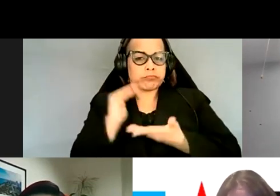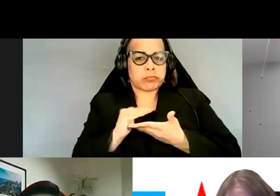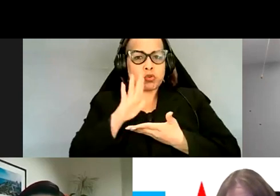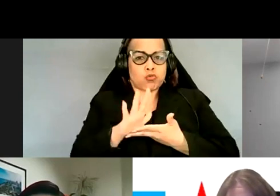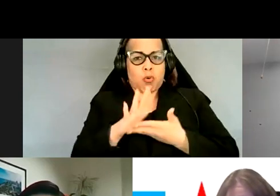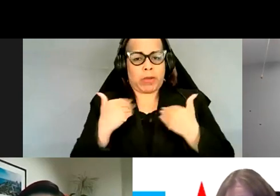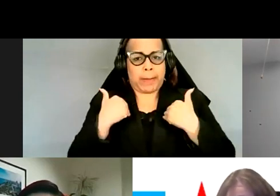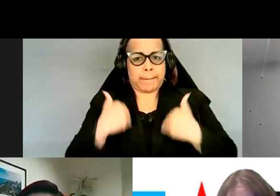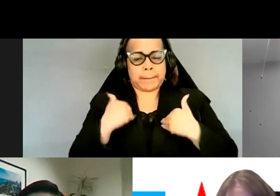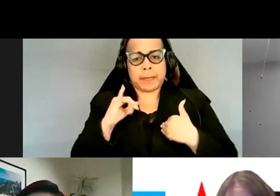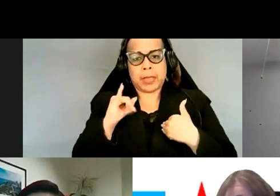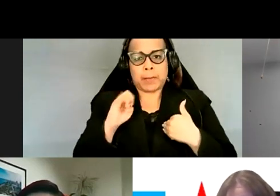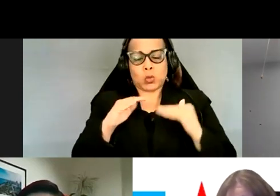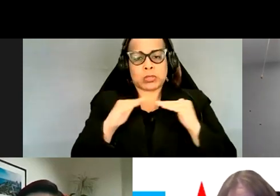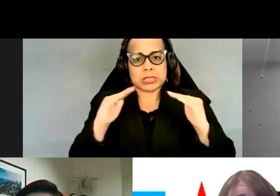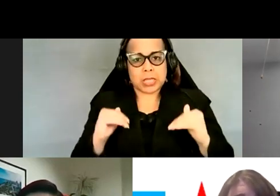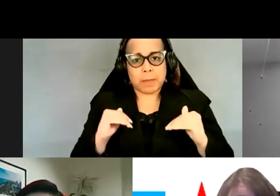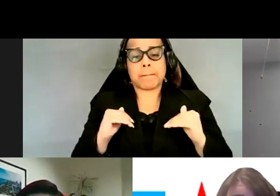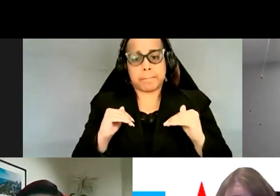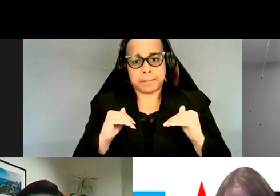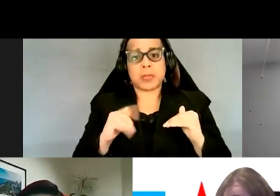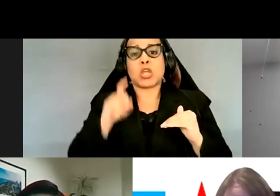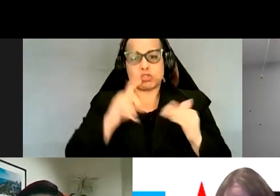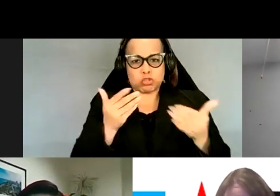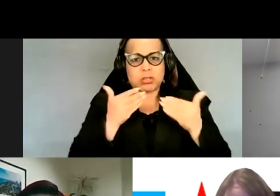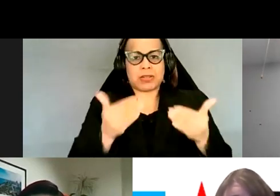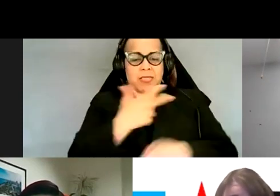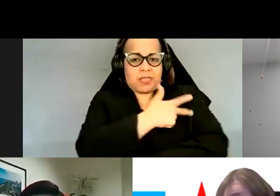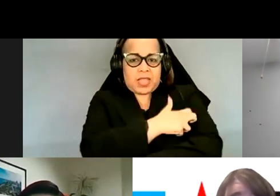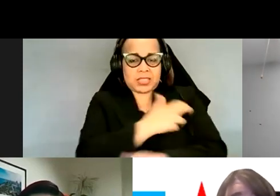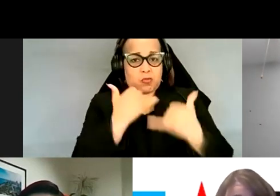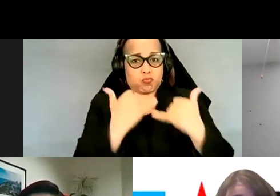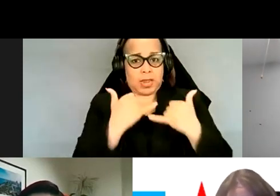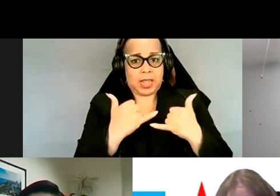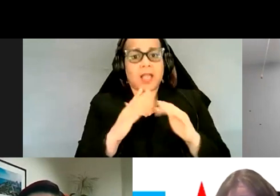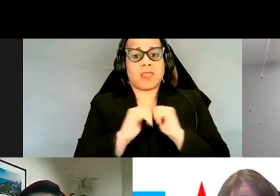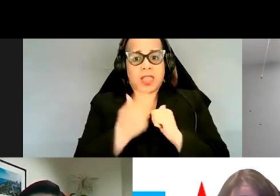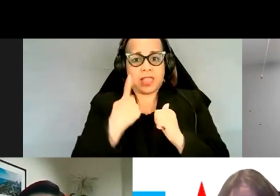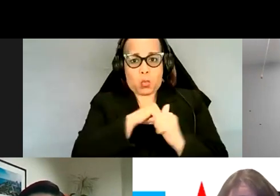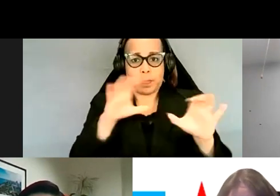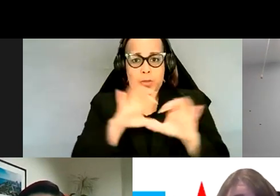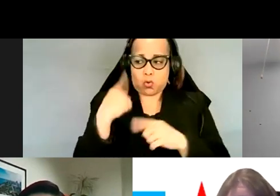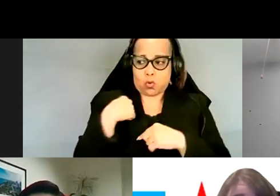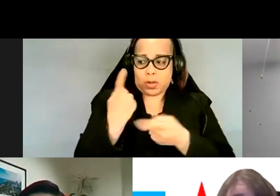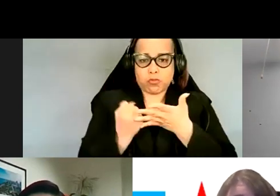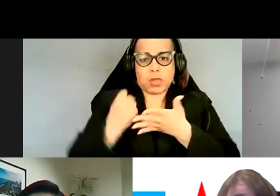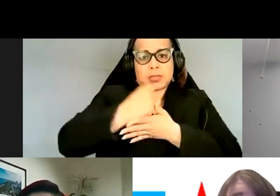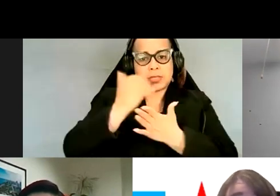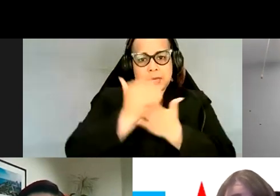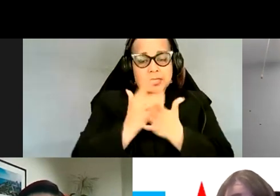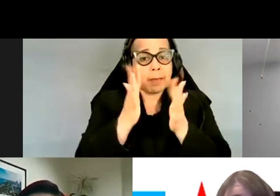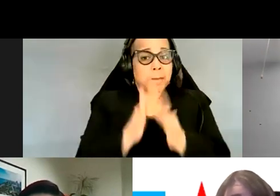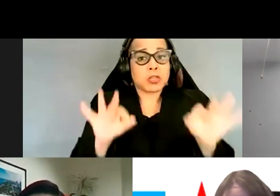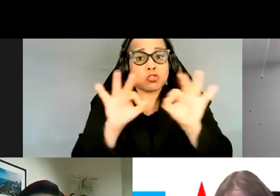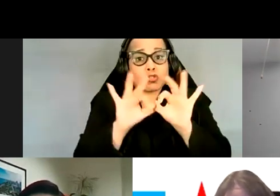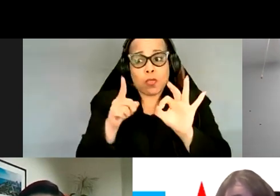immune systems or compromise your reserves should get those vaccines right now. And that's the way we've been doing our prioritization list, making sure that those